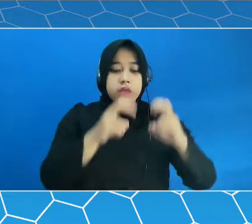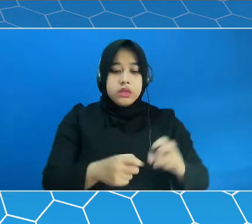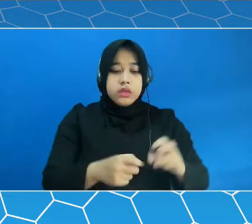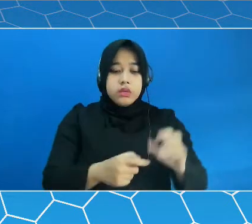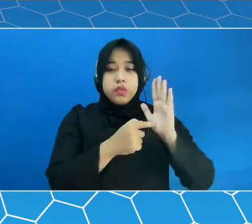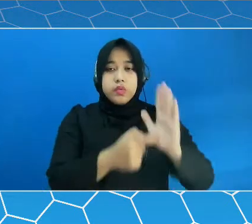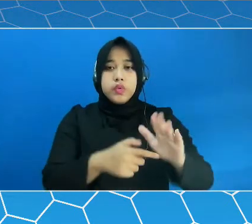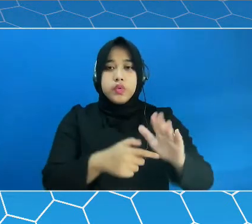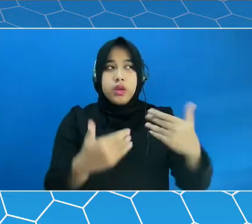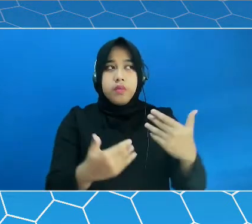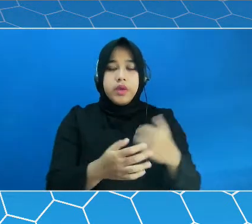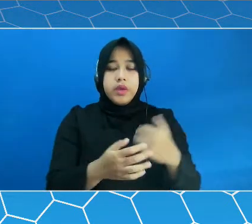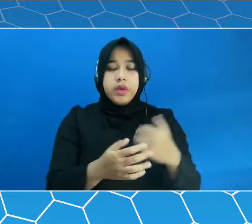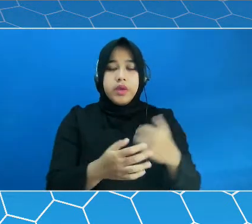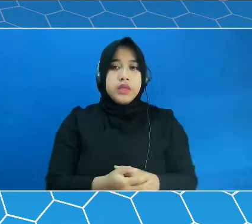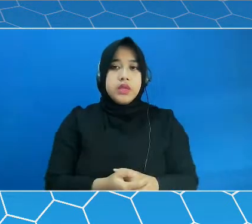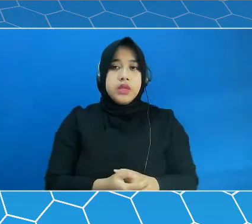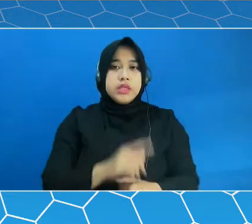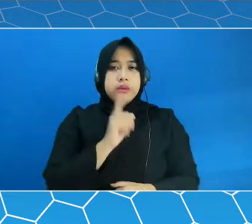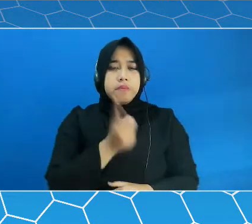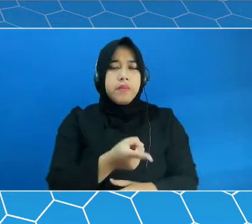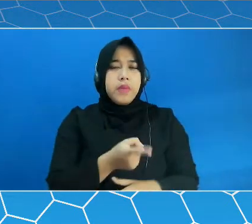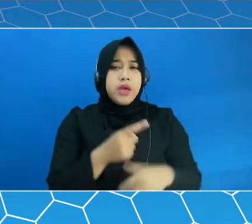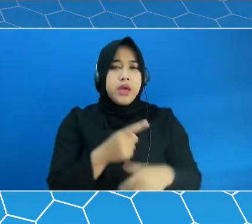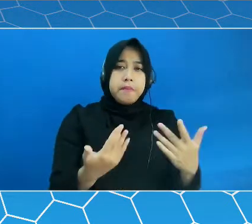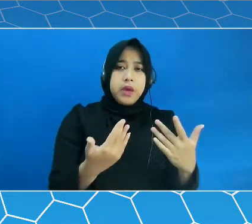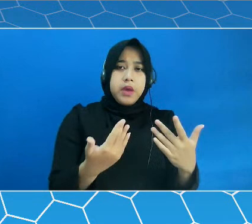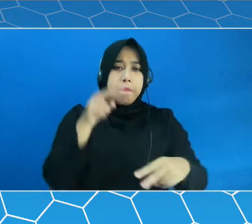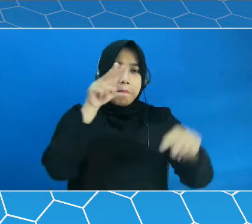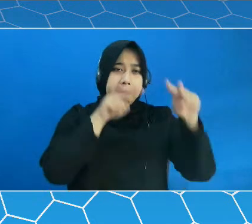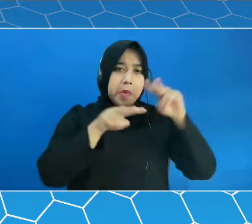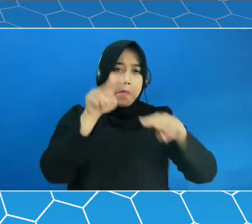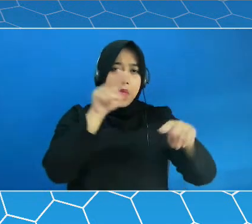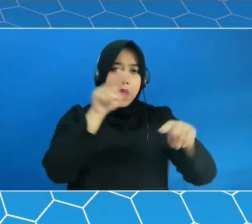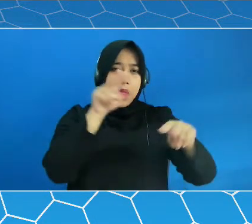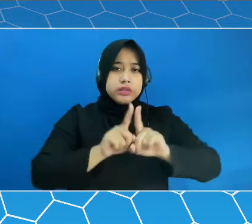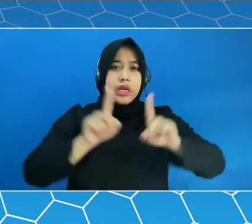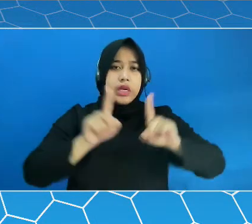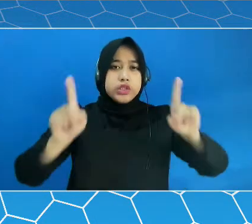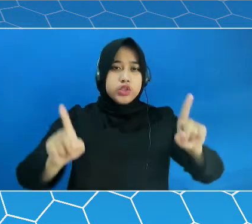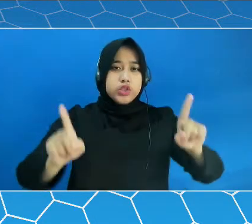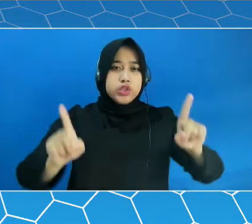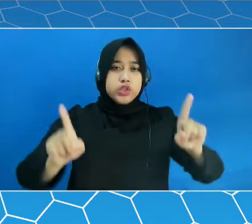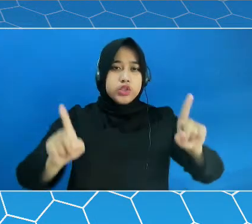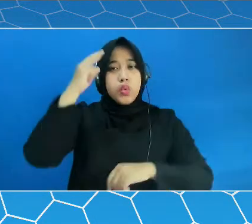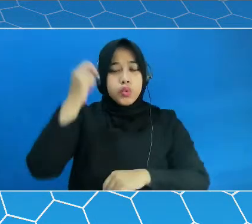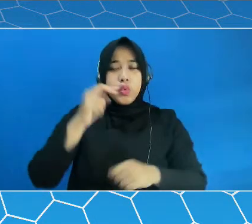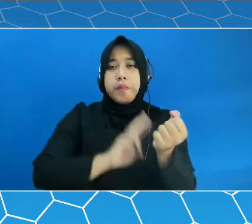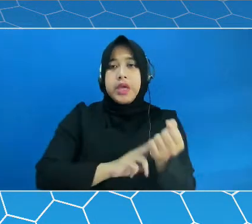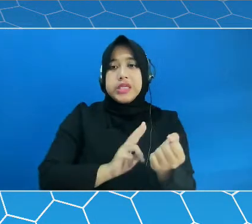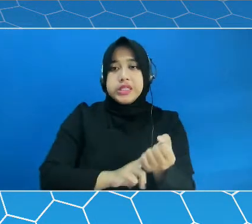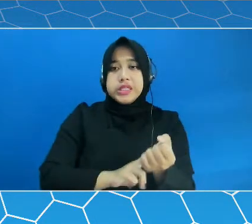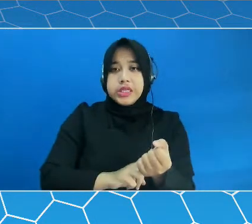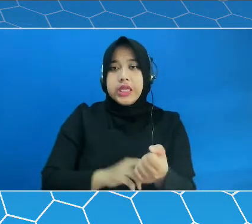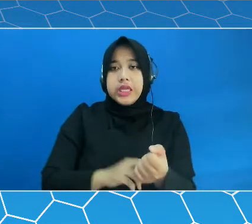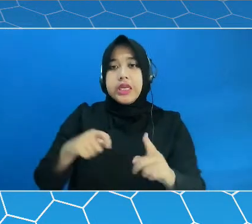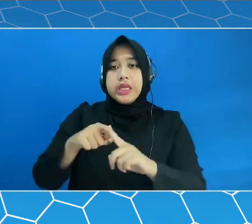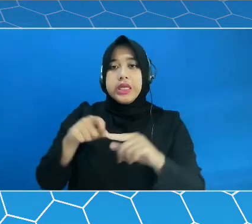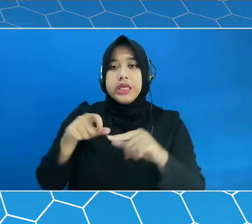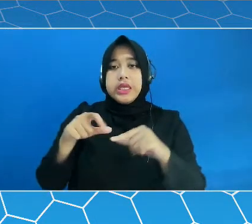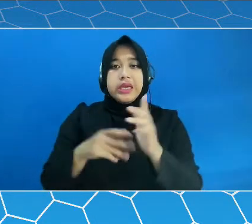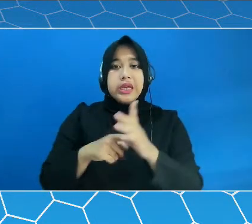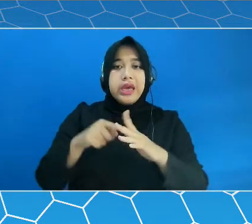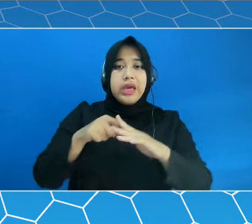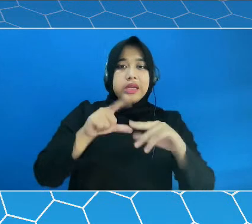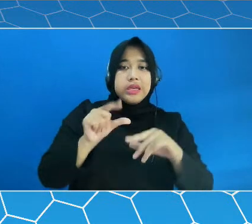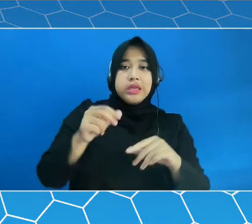outpatients during the pandemic. It allows the clinician to observe their patients outside of the clinic and patients to